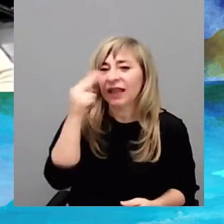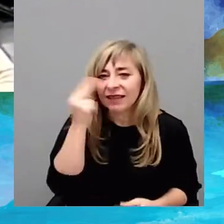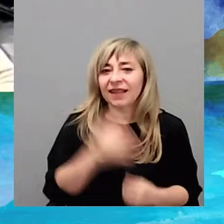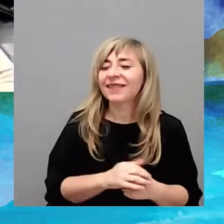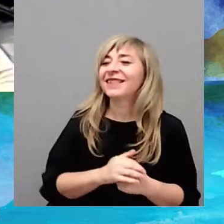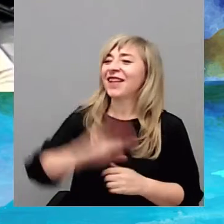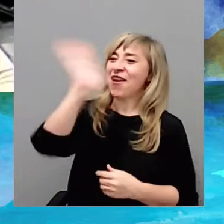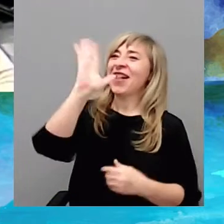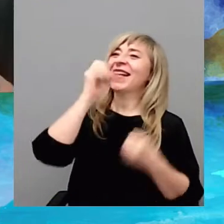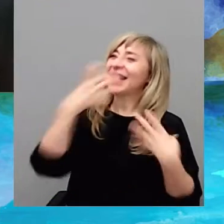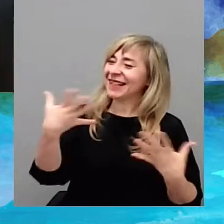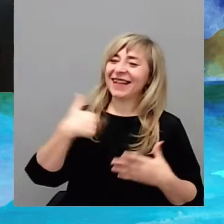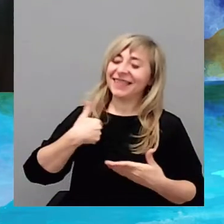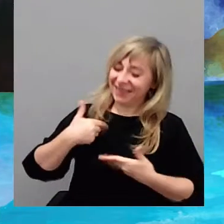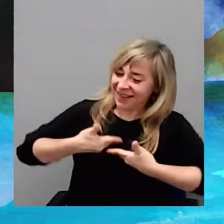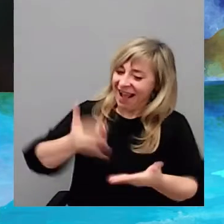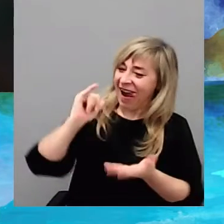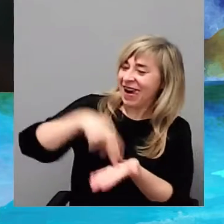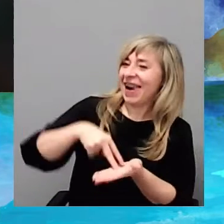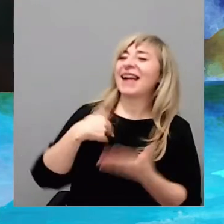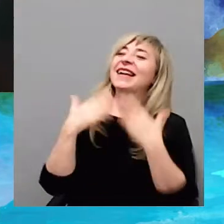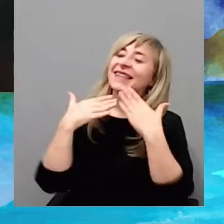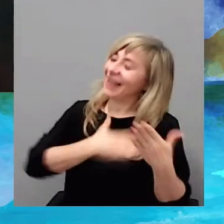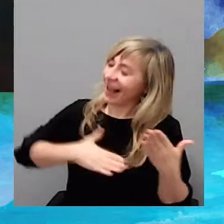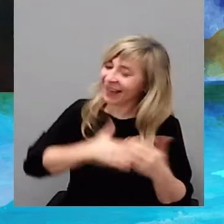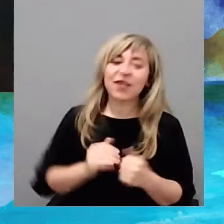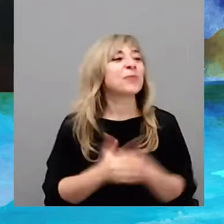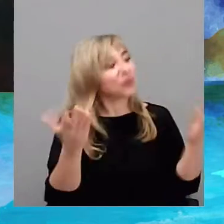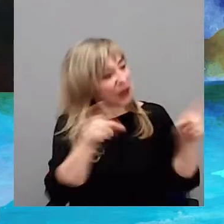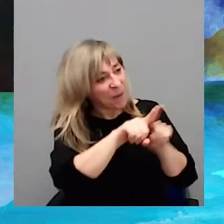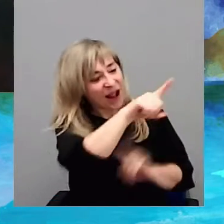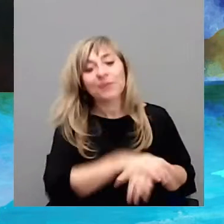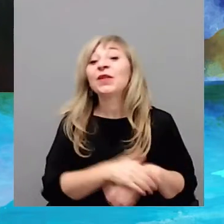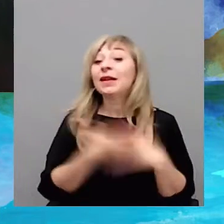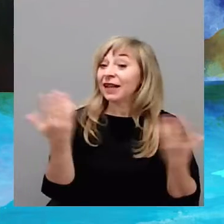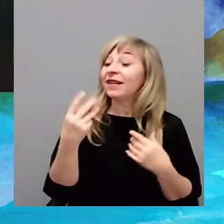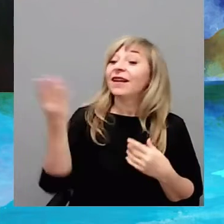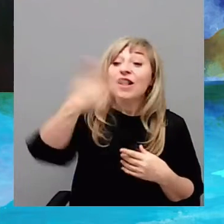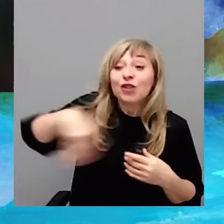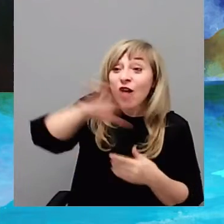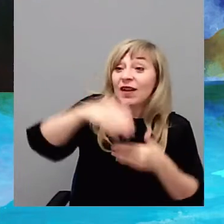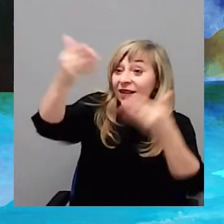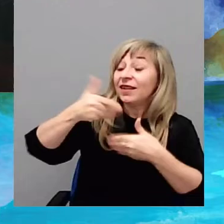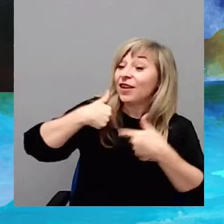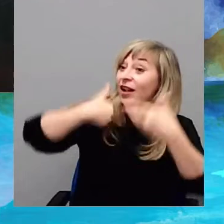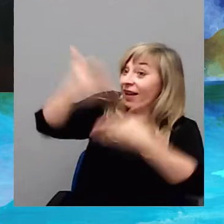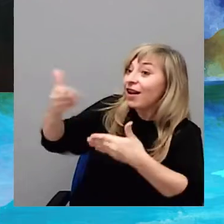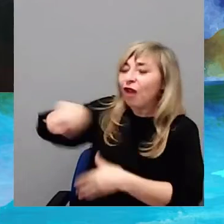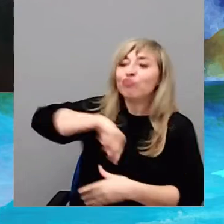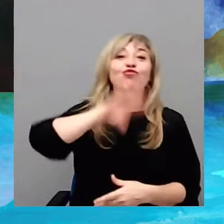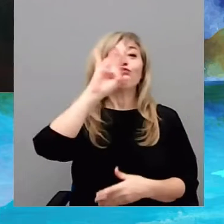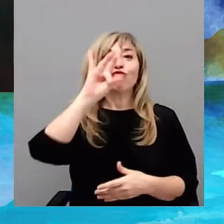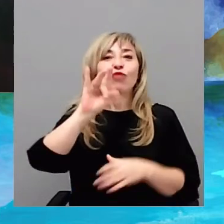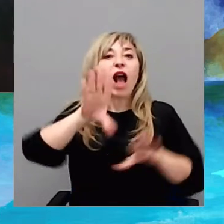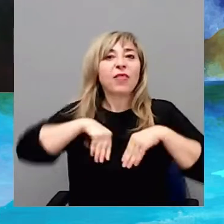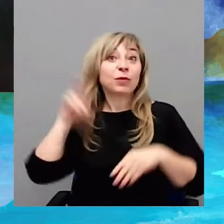Alberto. Hello. Very happy to be here with you. So thanks a million to all of you for having accepted our invitation to